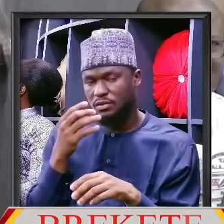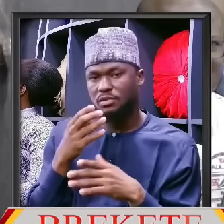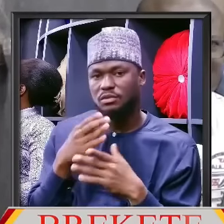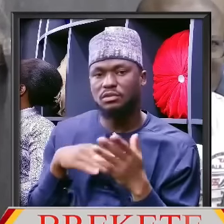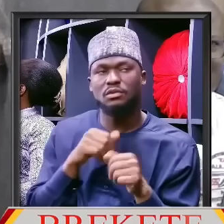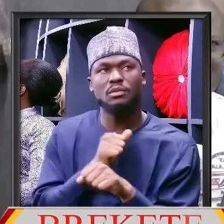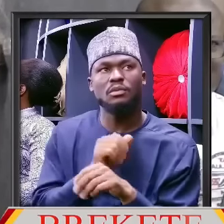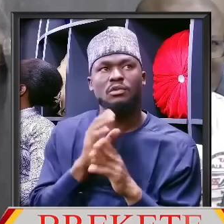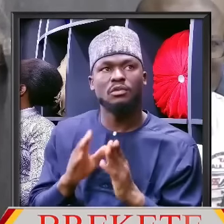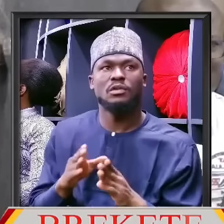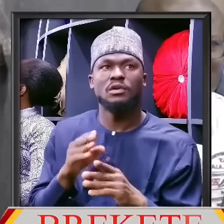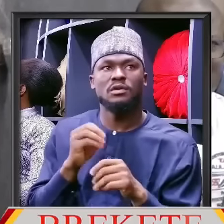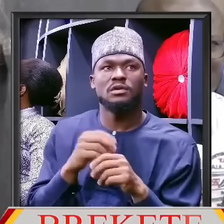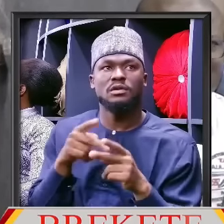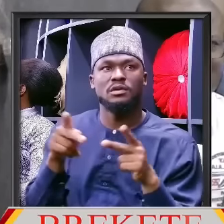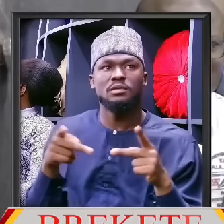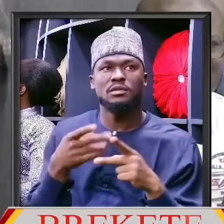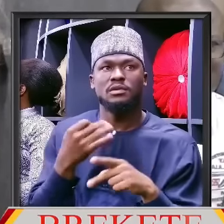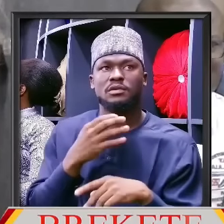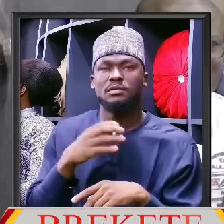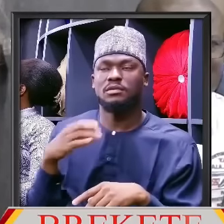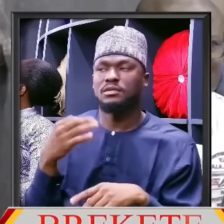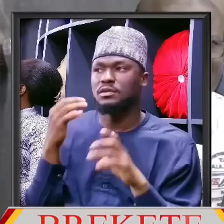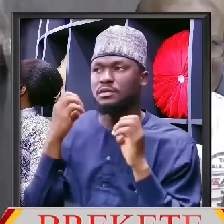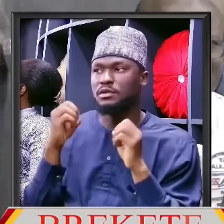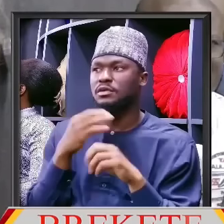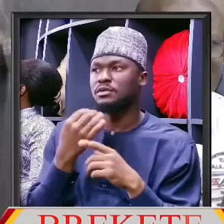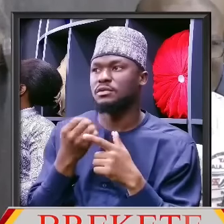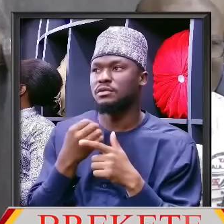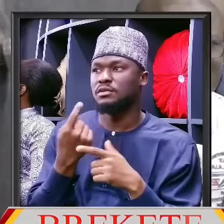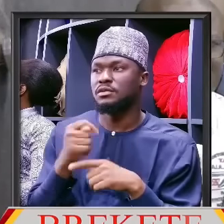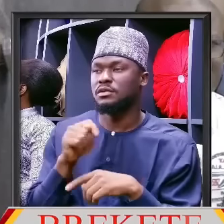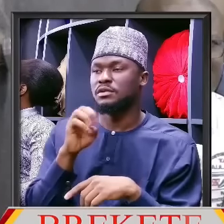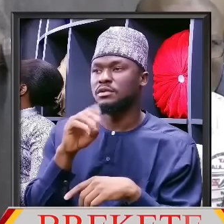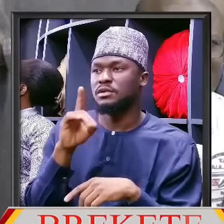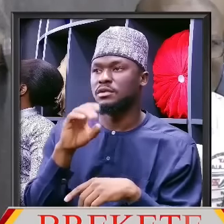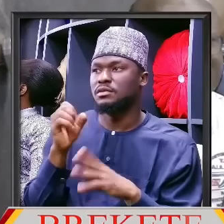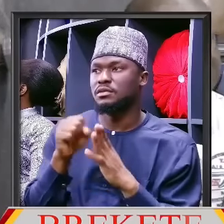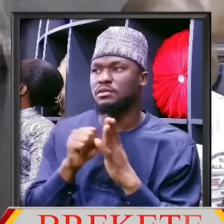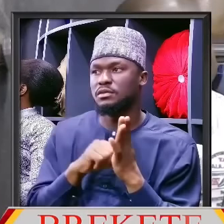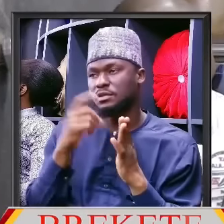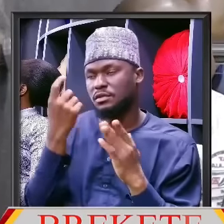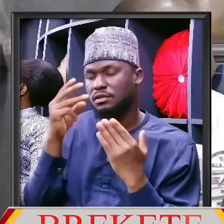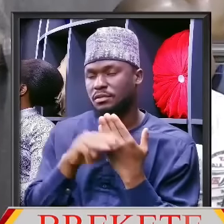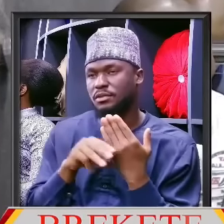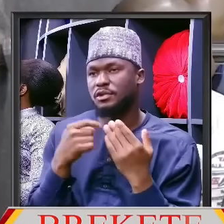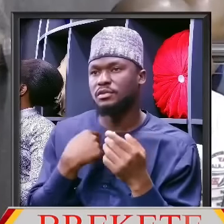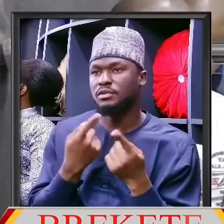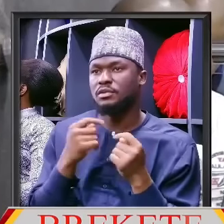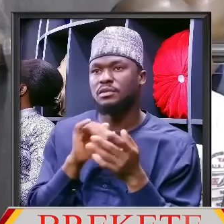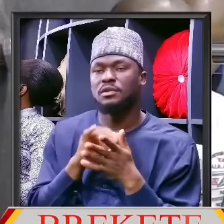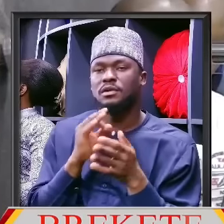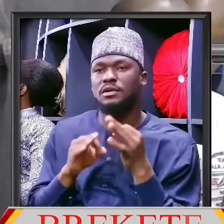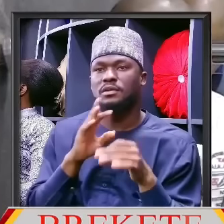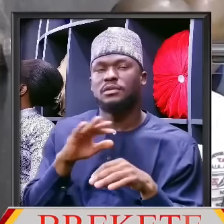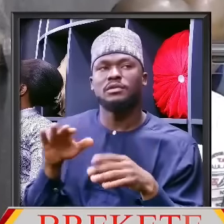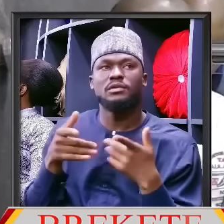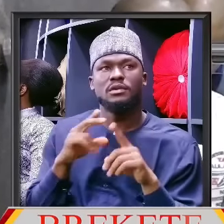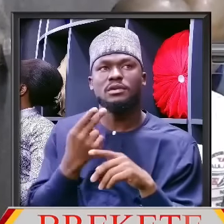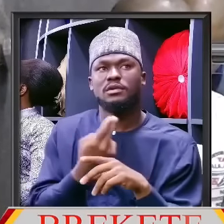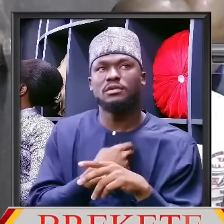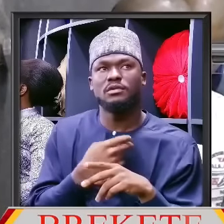of Commissioner of Education or of Secretary to Edo State Government, we just come out, begin to say, these children, we could not go pay